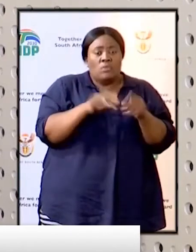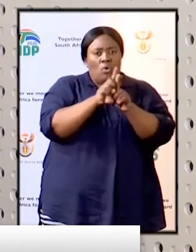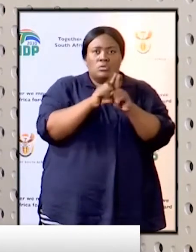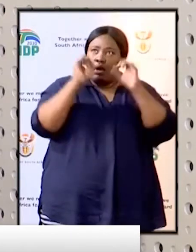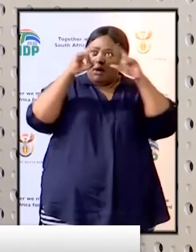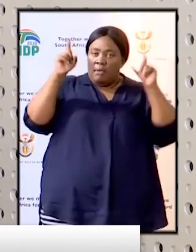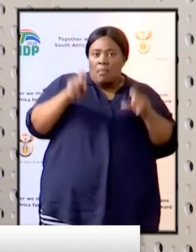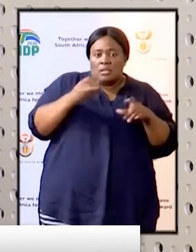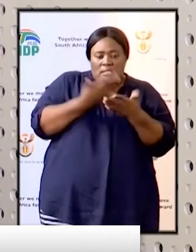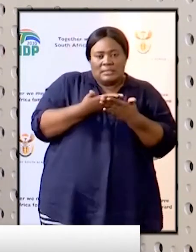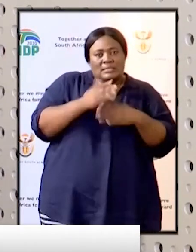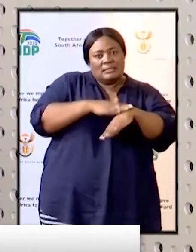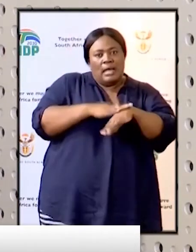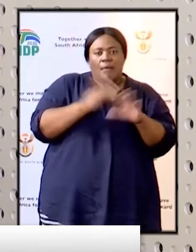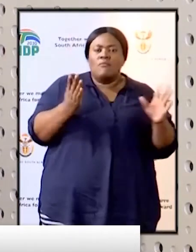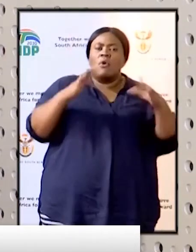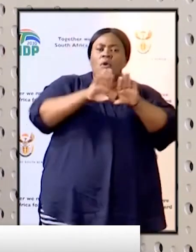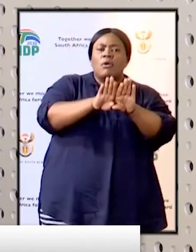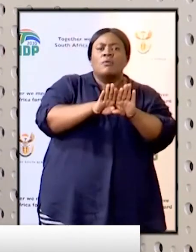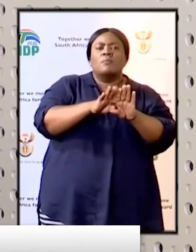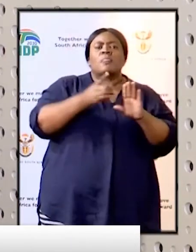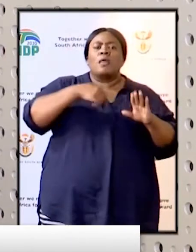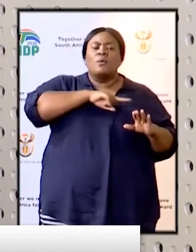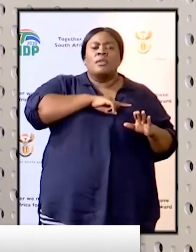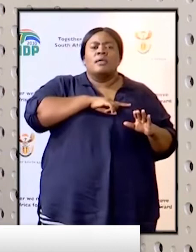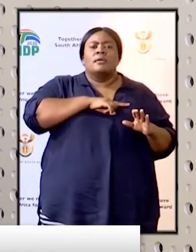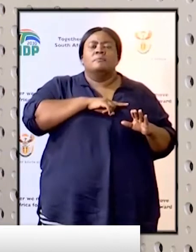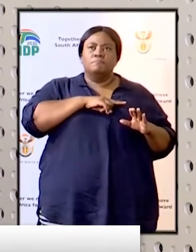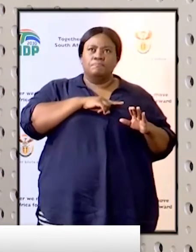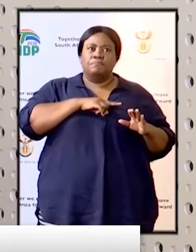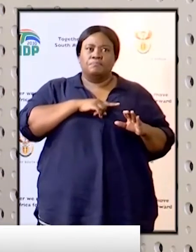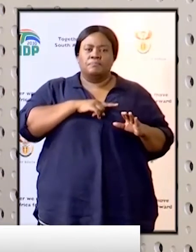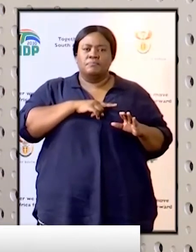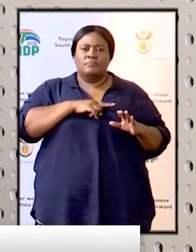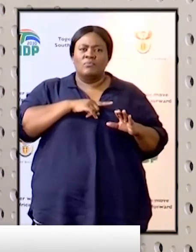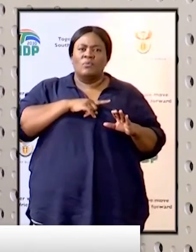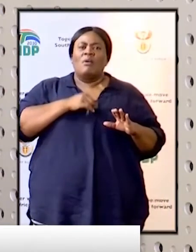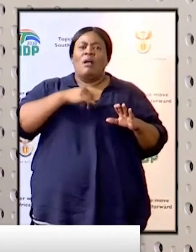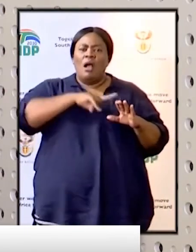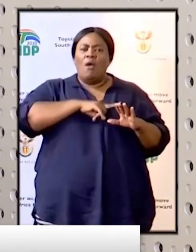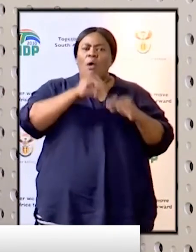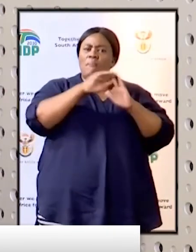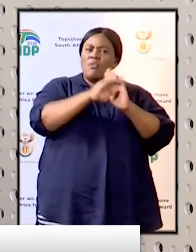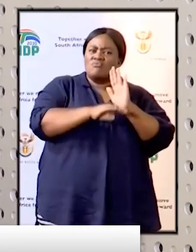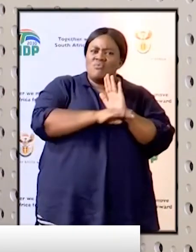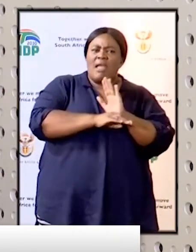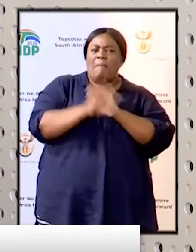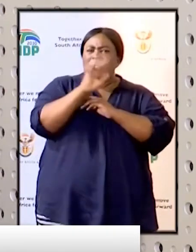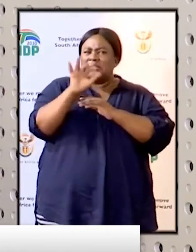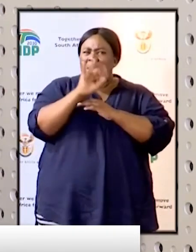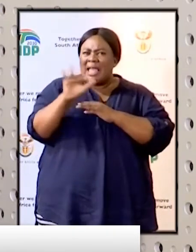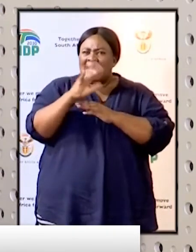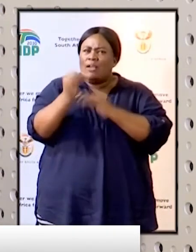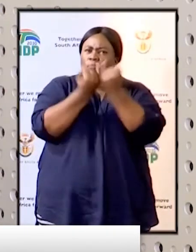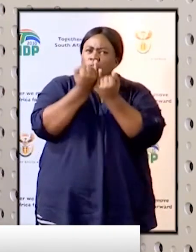the lockdown, we've had to postpone all our enrichment programs, your spelling bee,